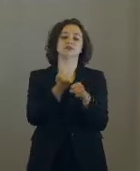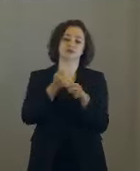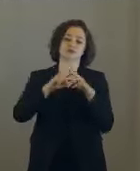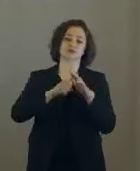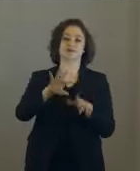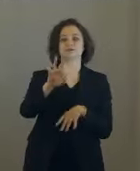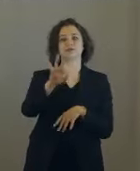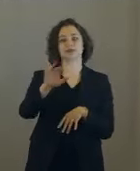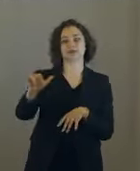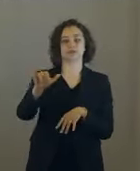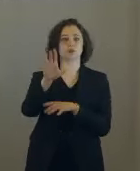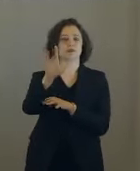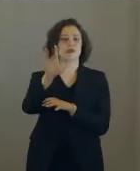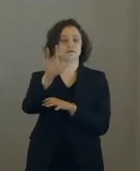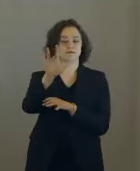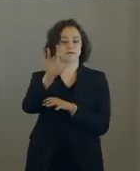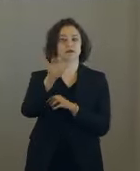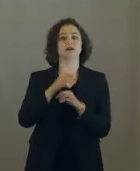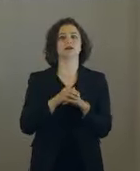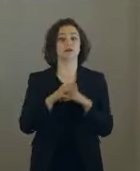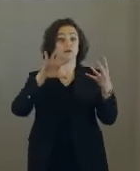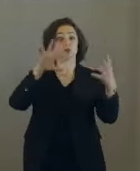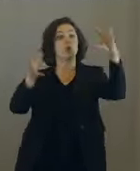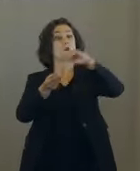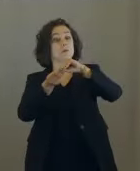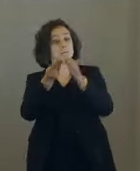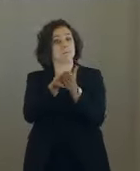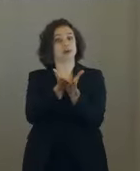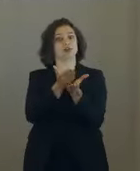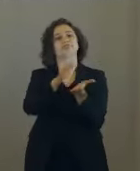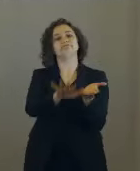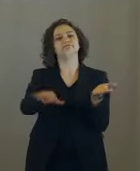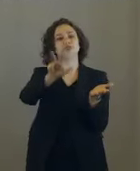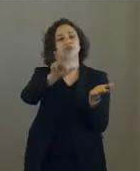year 25 with a total budget of about